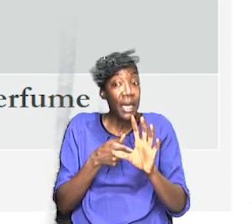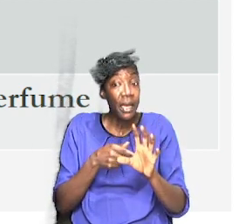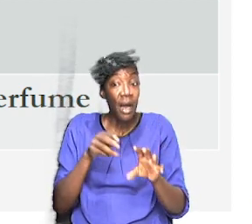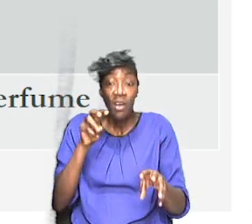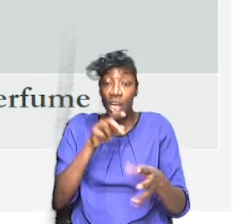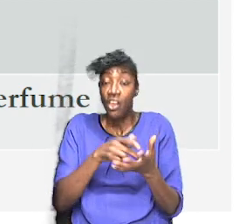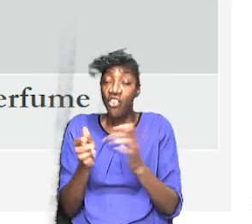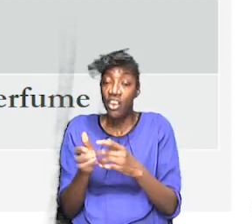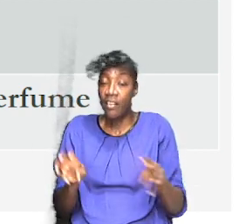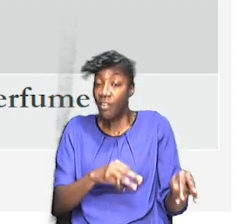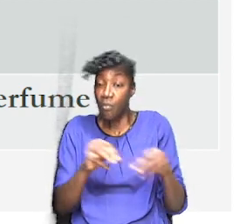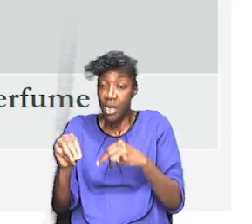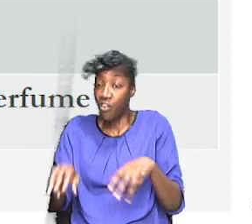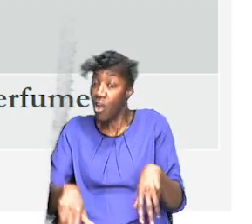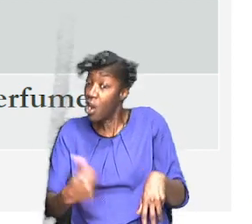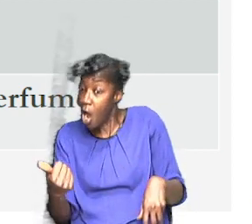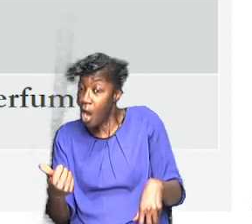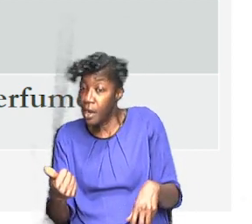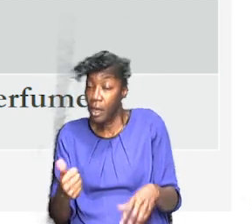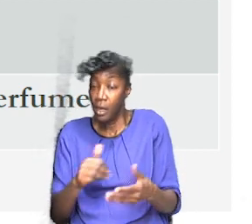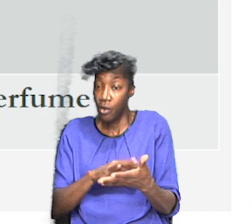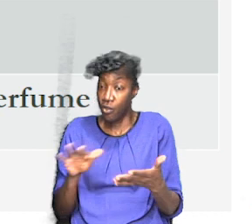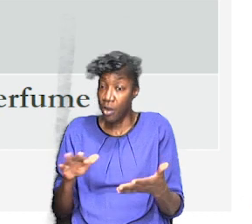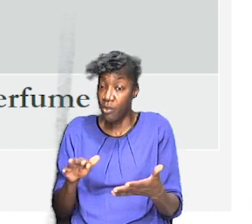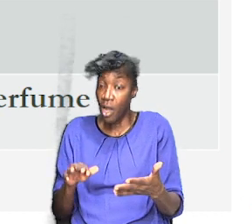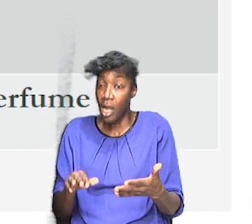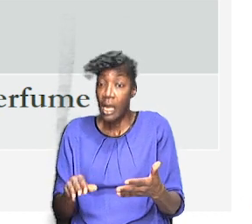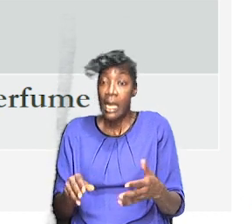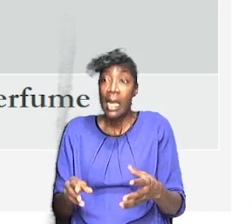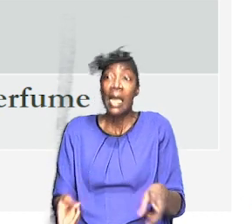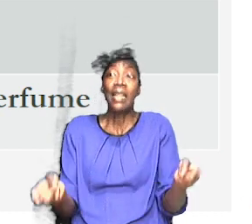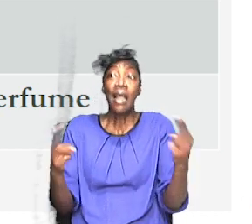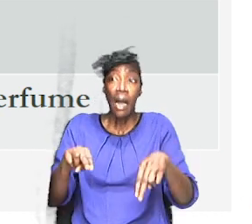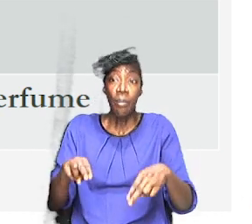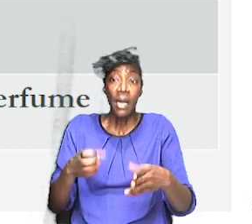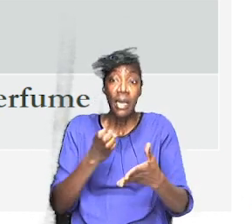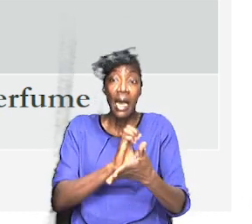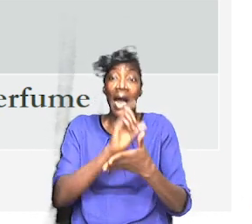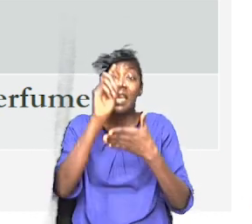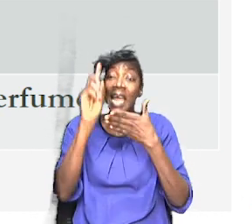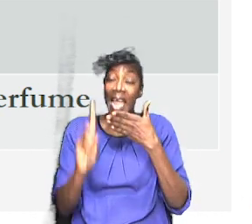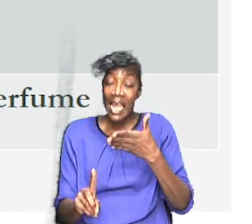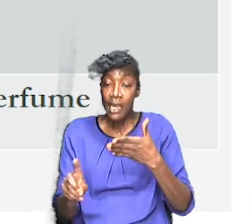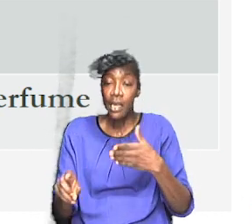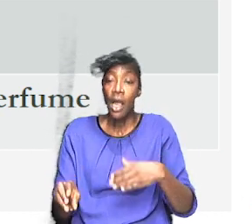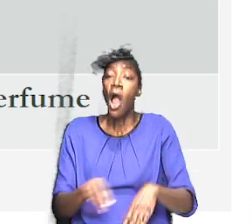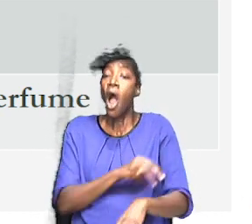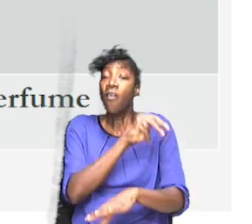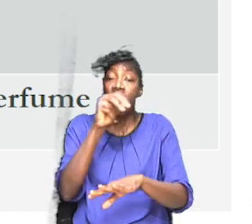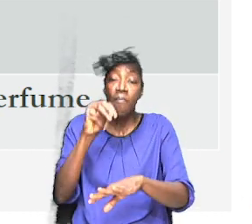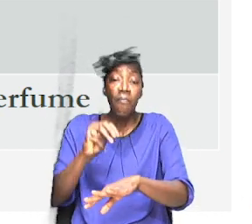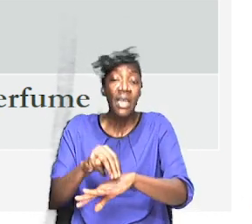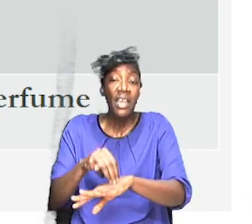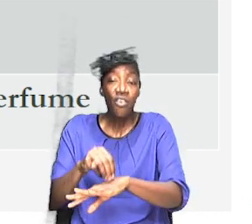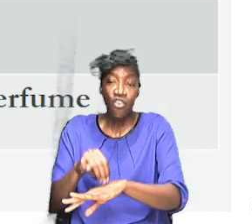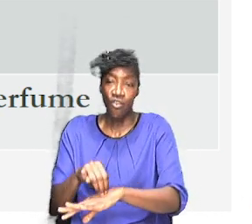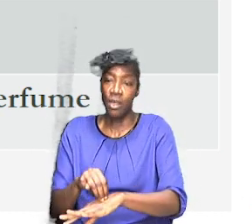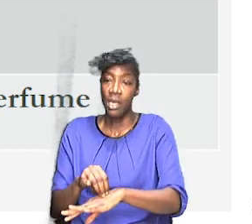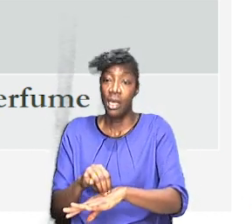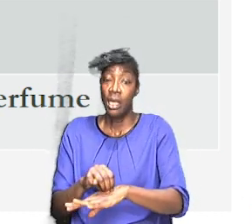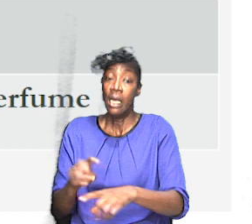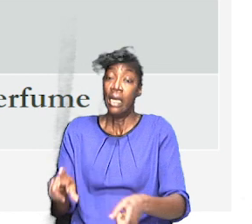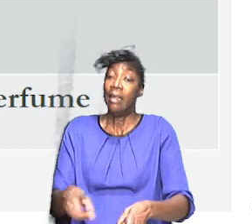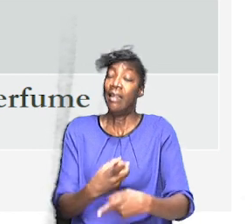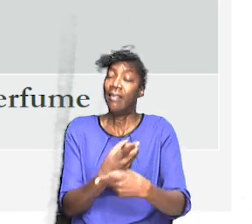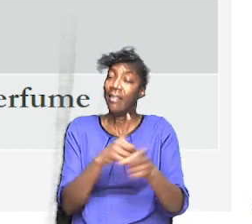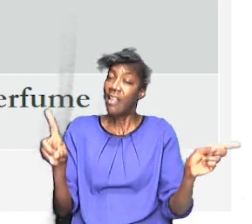chapter 26 and the other verses, it took place at the end of his ministry. So again, we see a big disparity between what